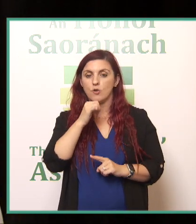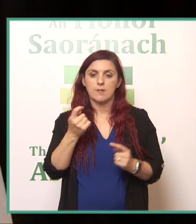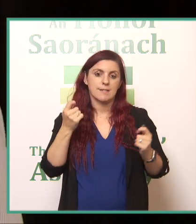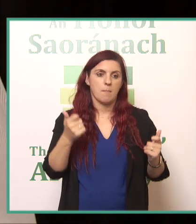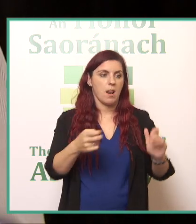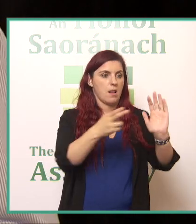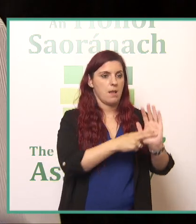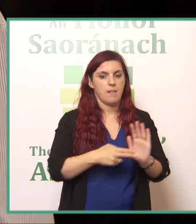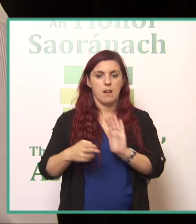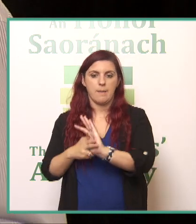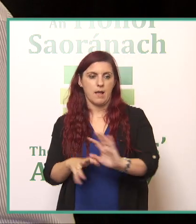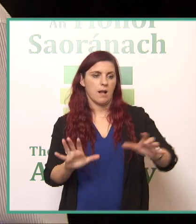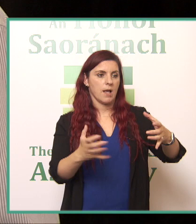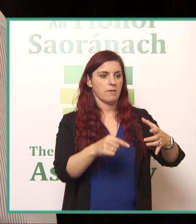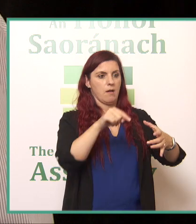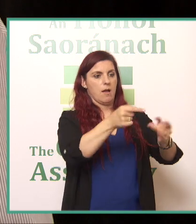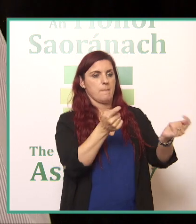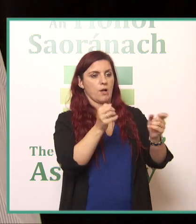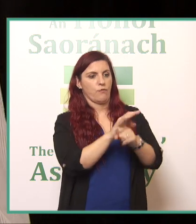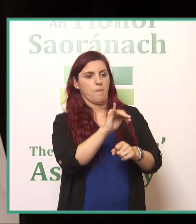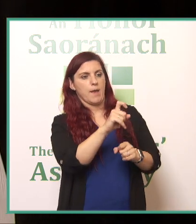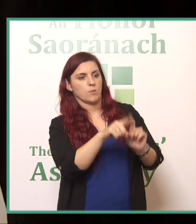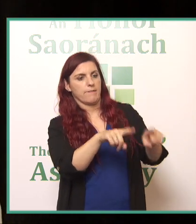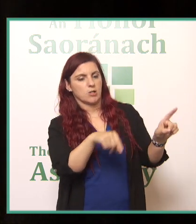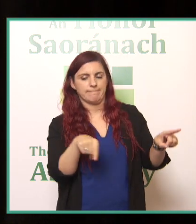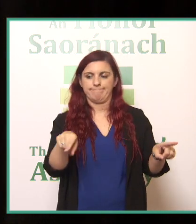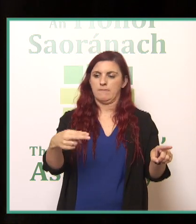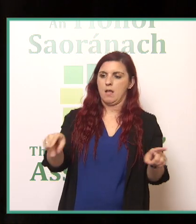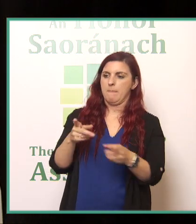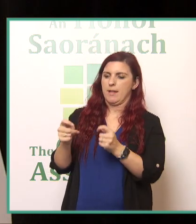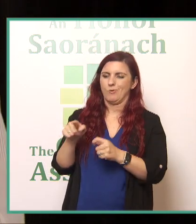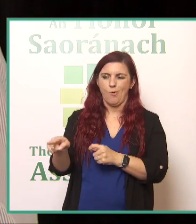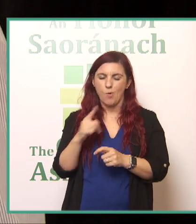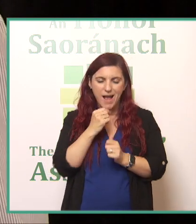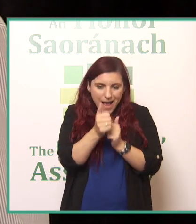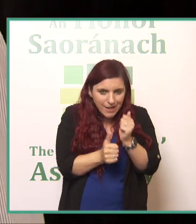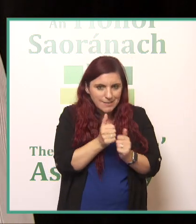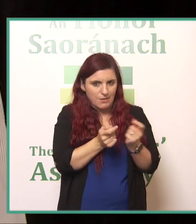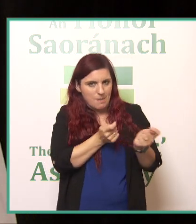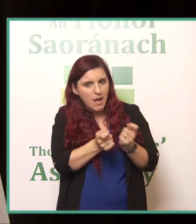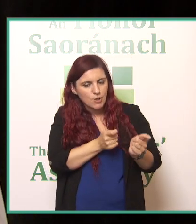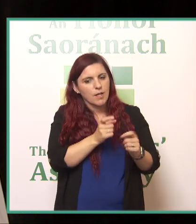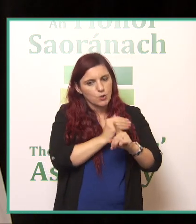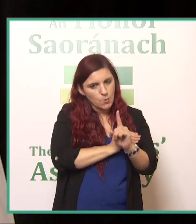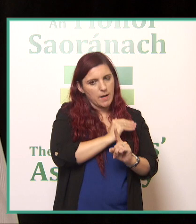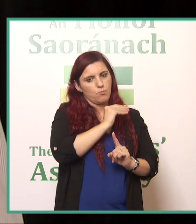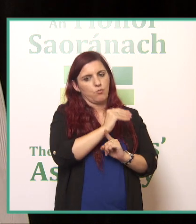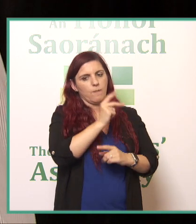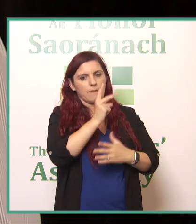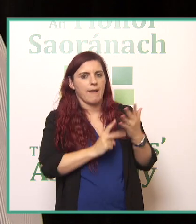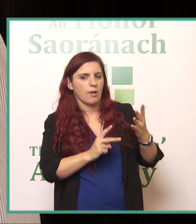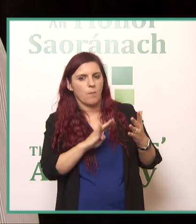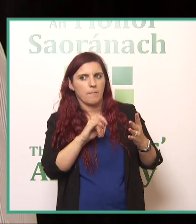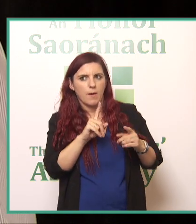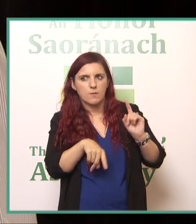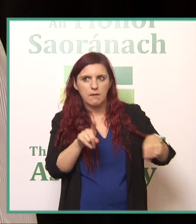classifying and calling it, well, this is managed for biodiversity. We're actively managing this as well in terms of improving the value of biodiversity.